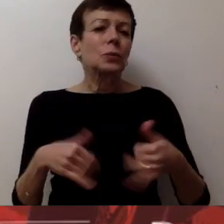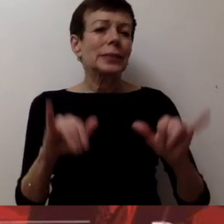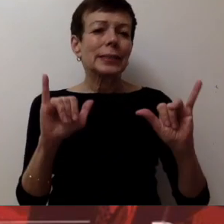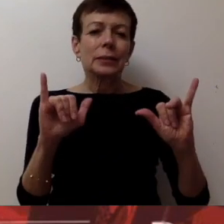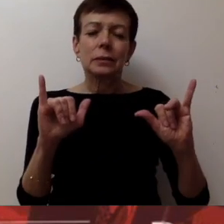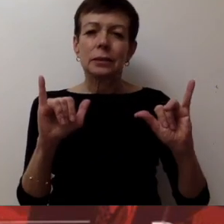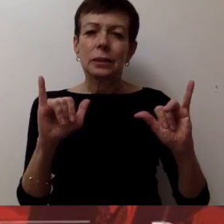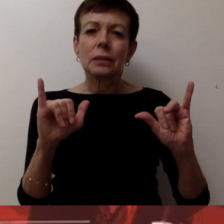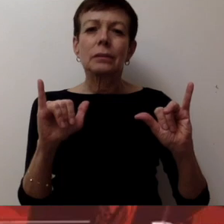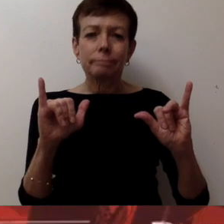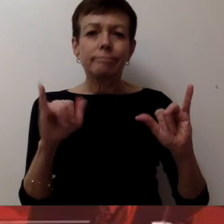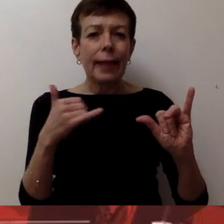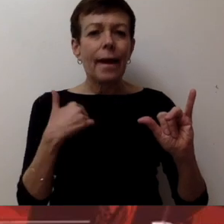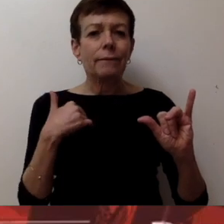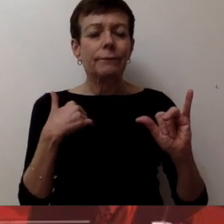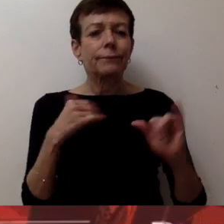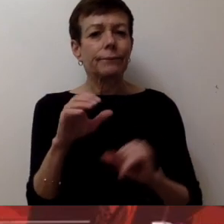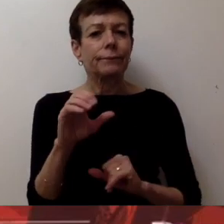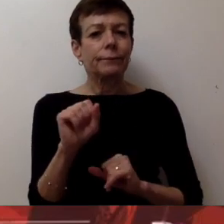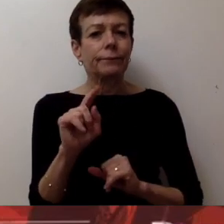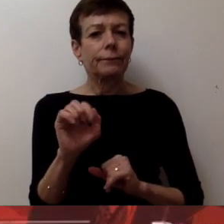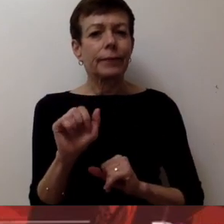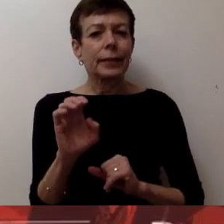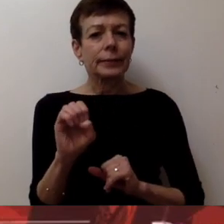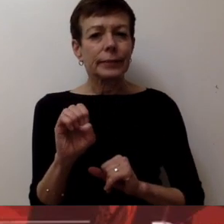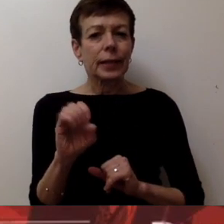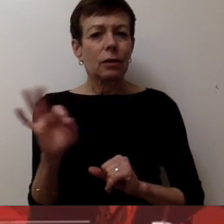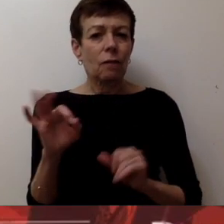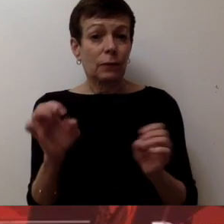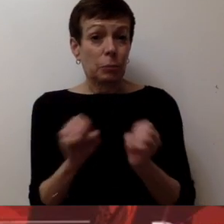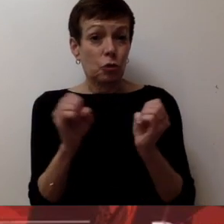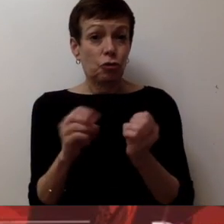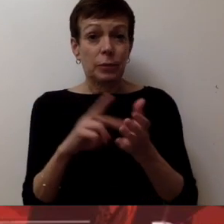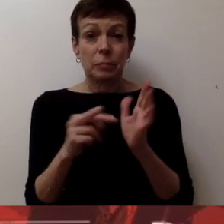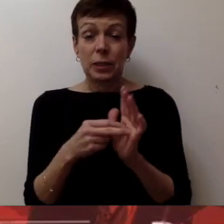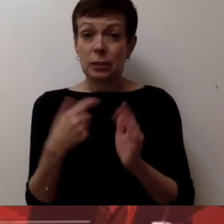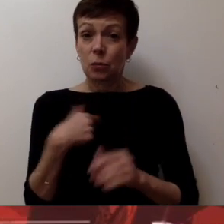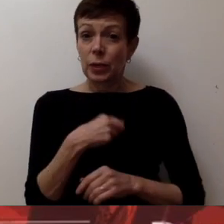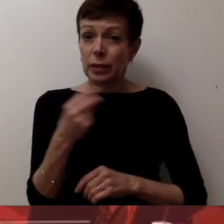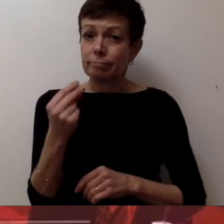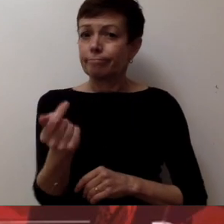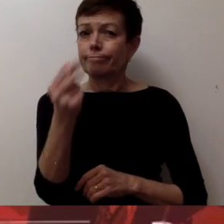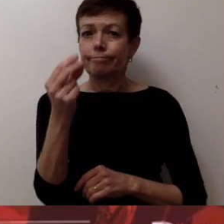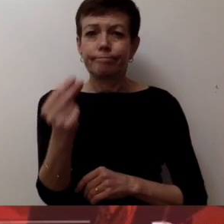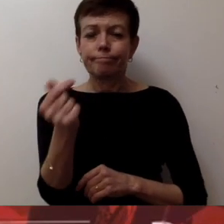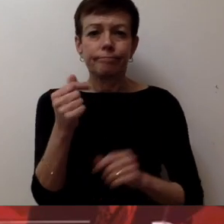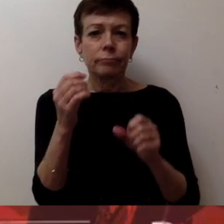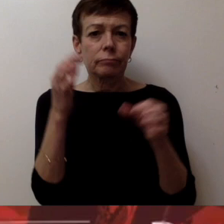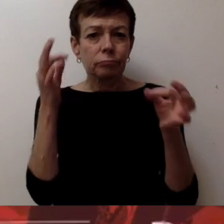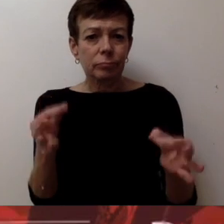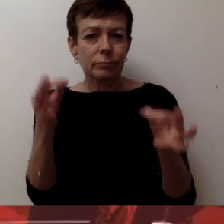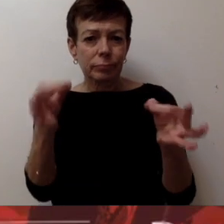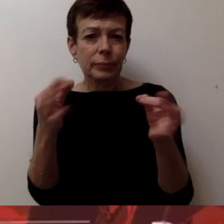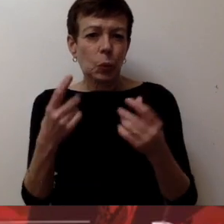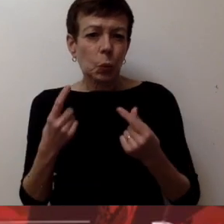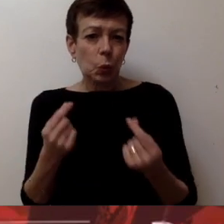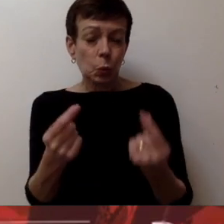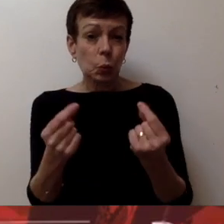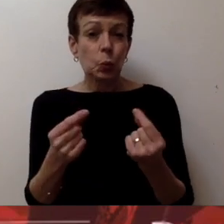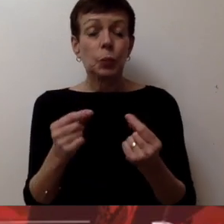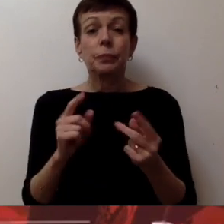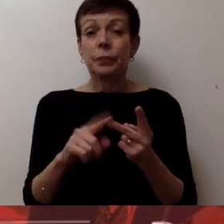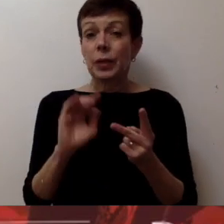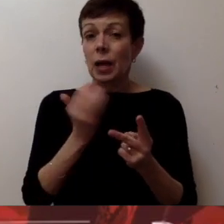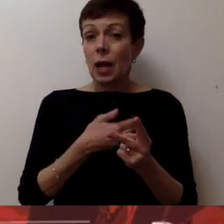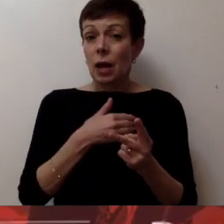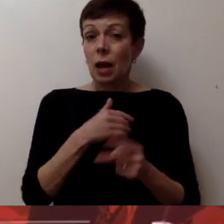emergency so that we can fast track our decision making and be highly responsive in the public health and safety interests of Red Deerians. The call